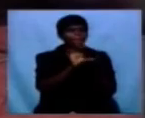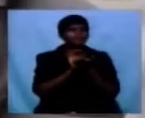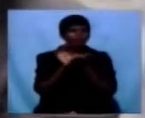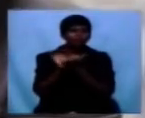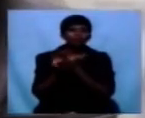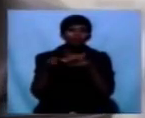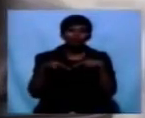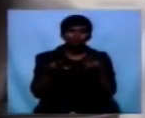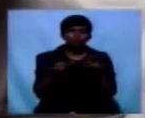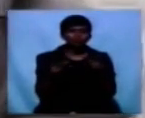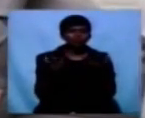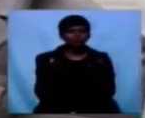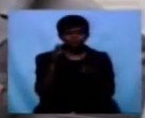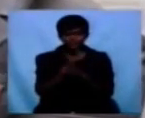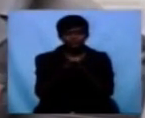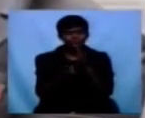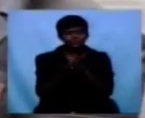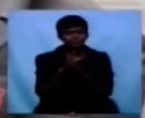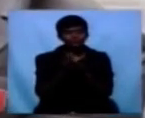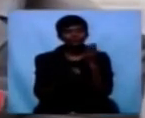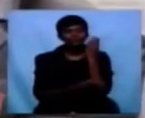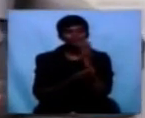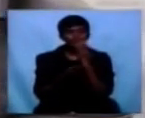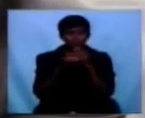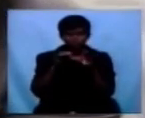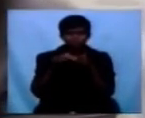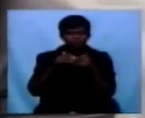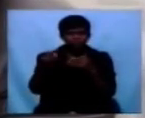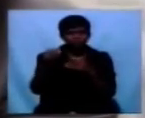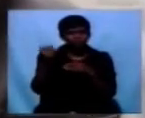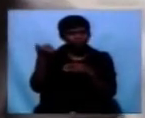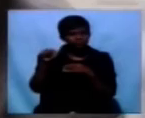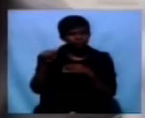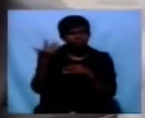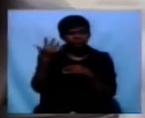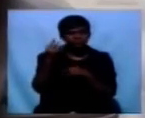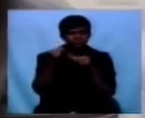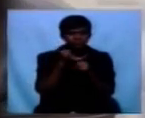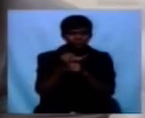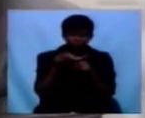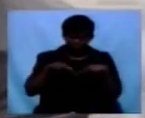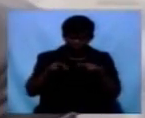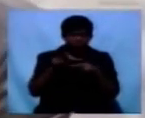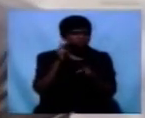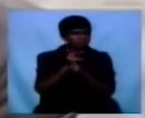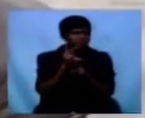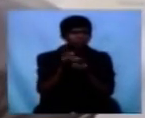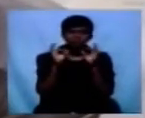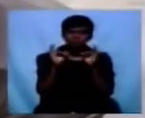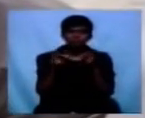we've been borrowing for infrastructure development. In the next 5-10 years, if these roads are not maintained, these roads will not